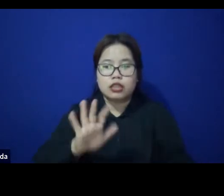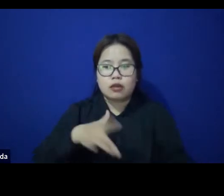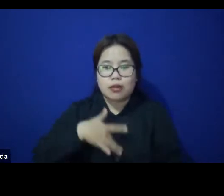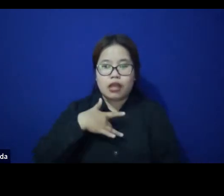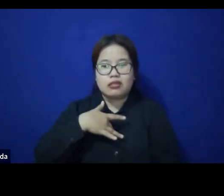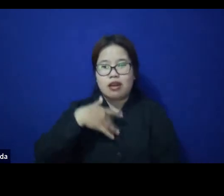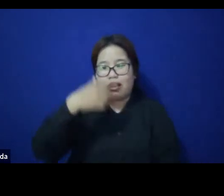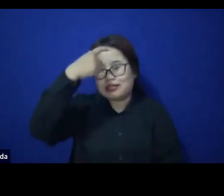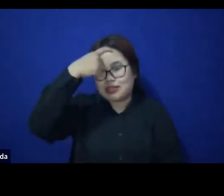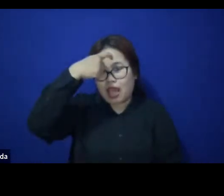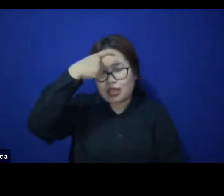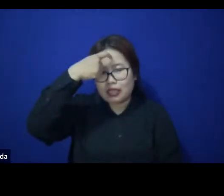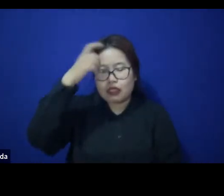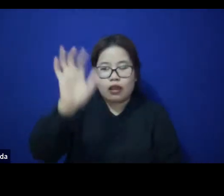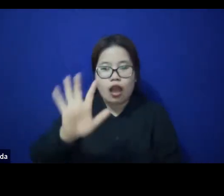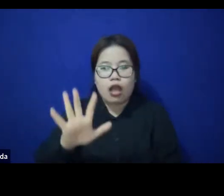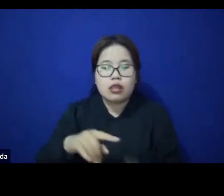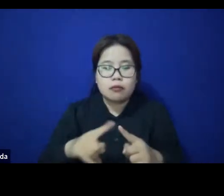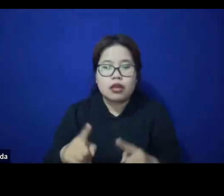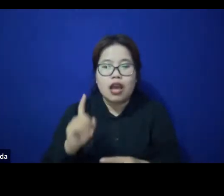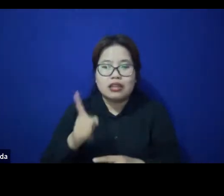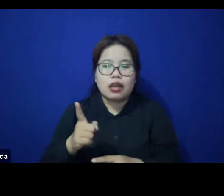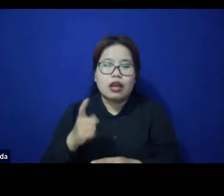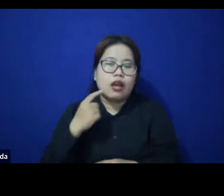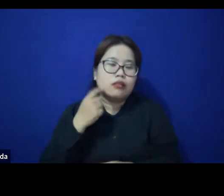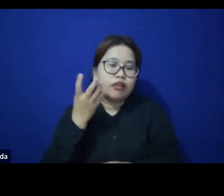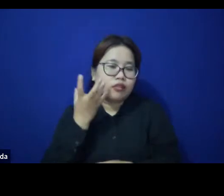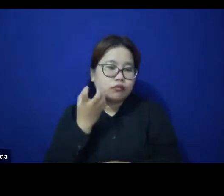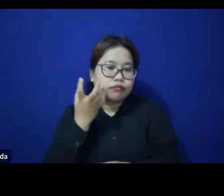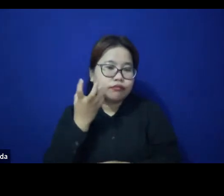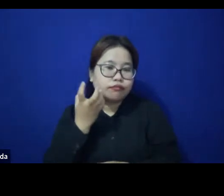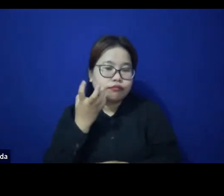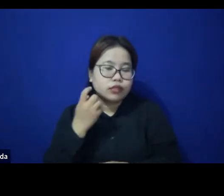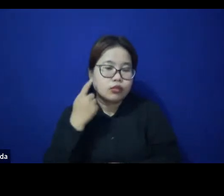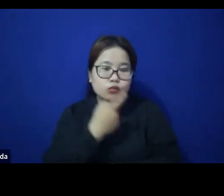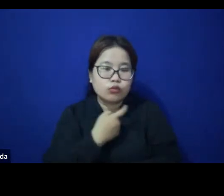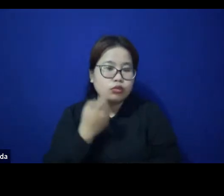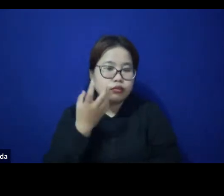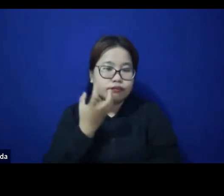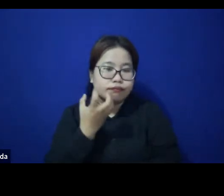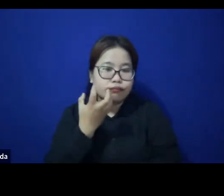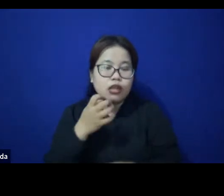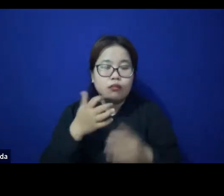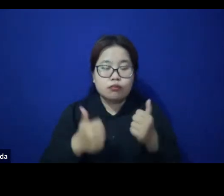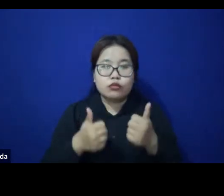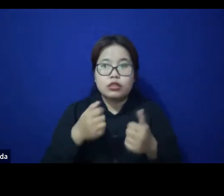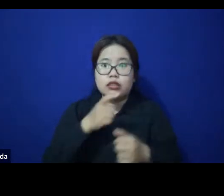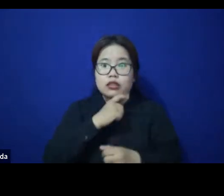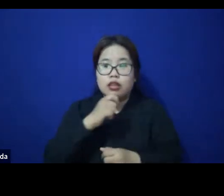mouth, which could turn extremely serious, and she does not have